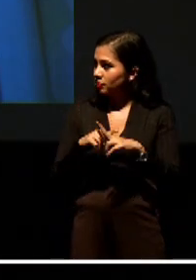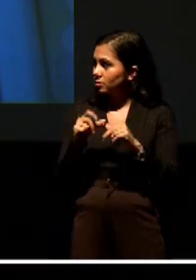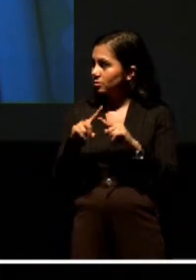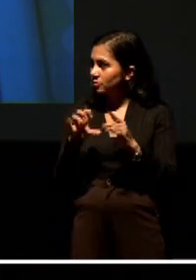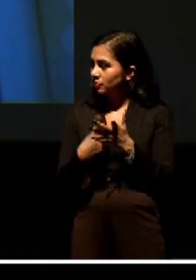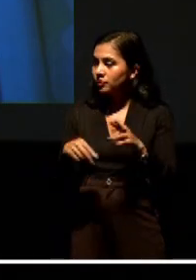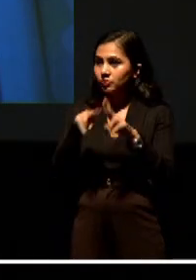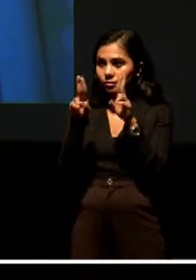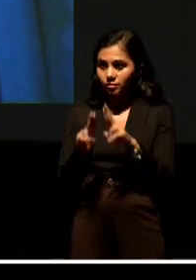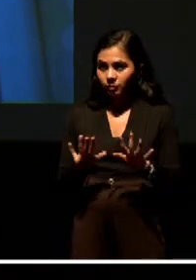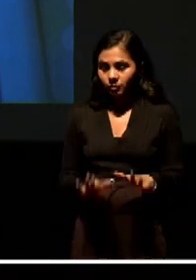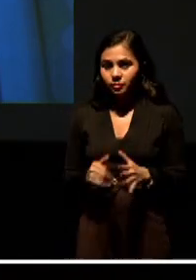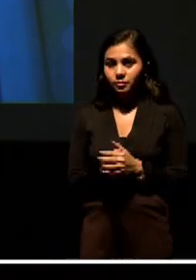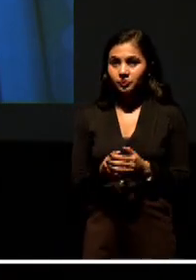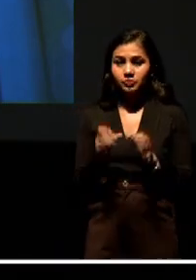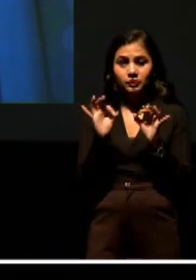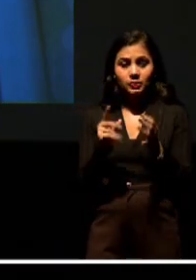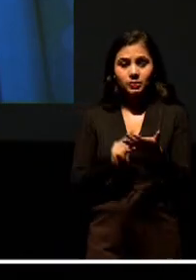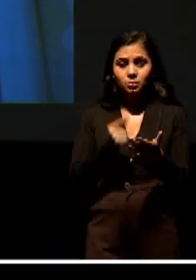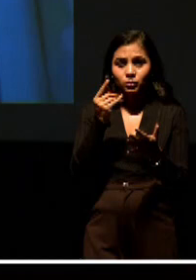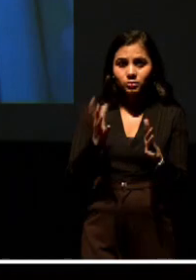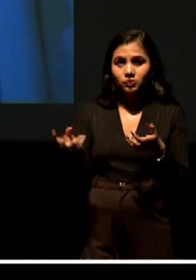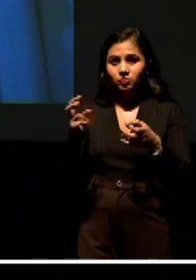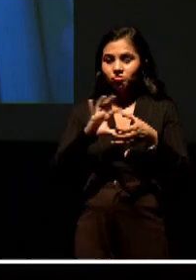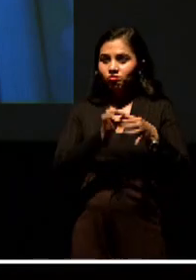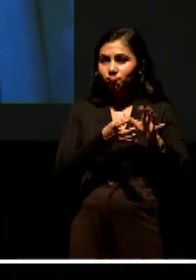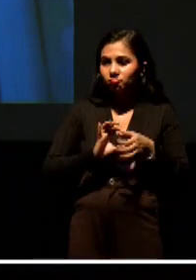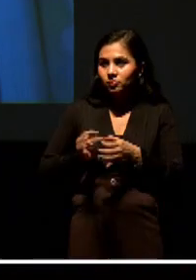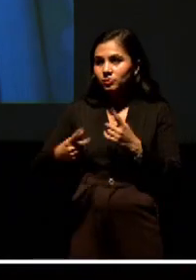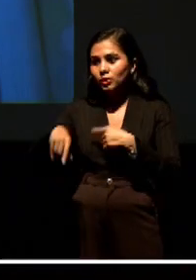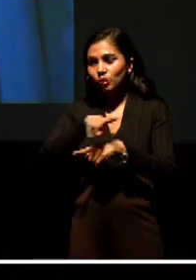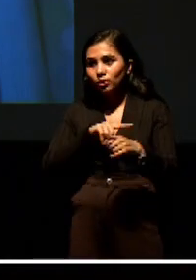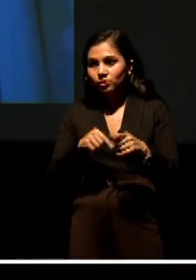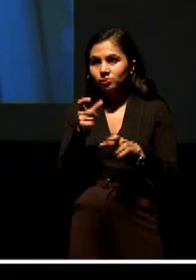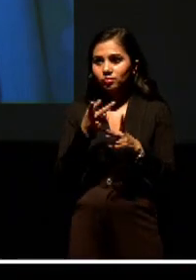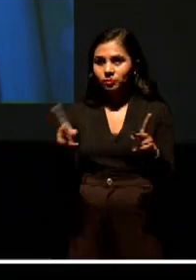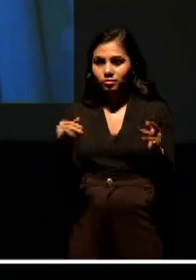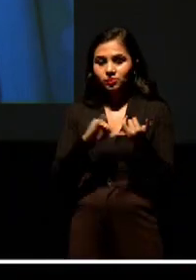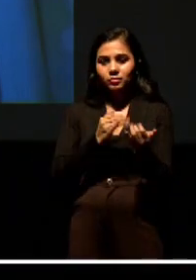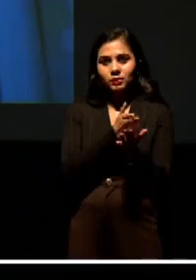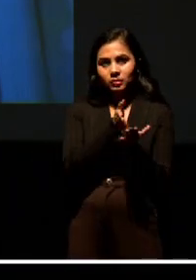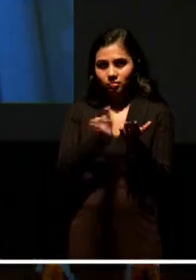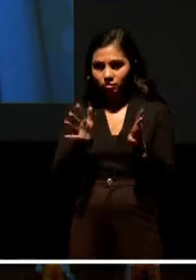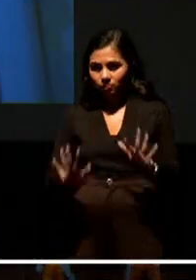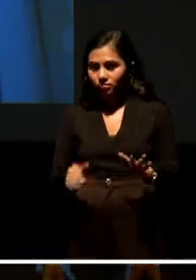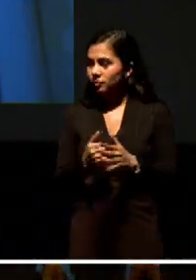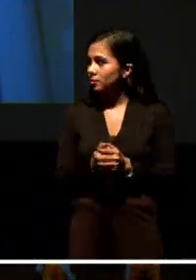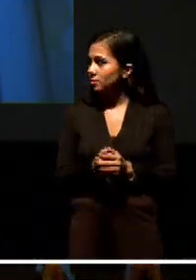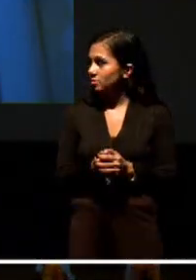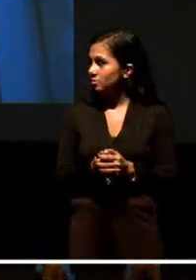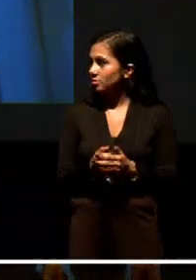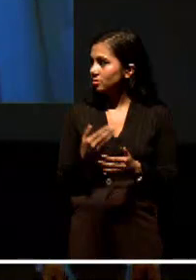has really given us a very good opportunity to connect, from all across sectors, and Yes. definitely that's